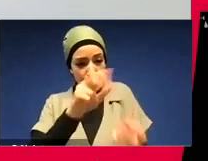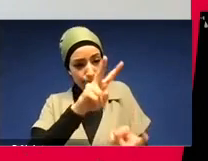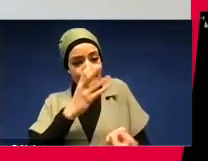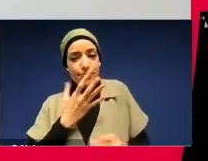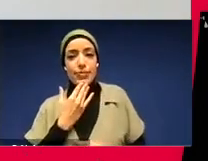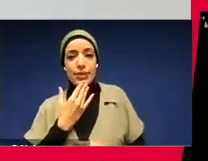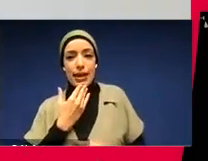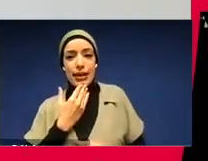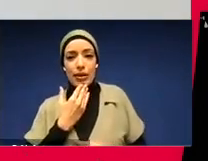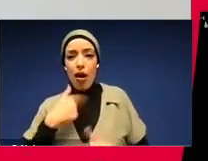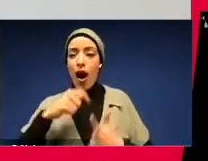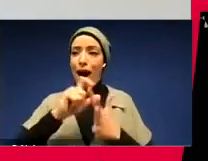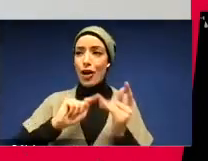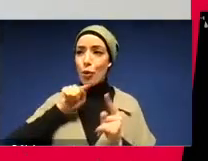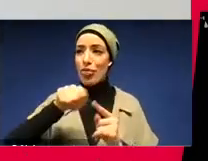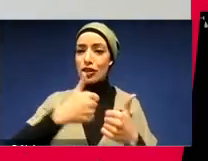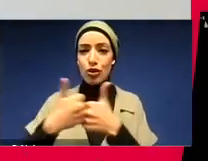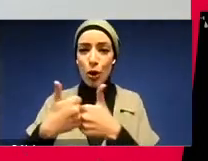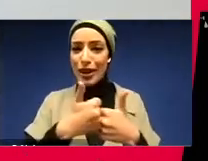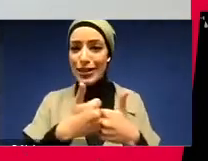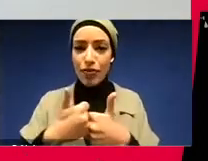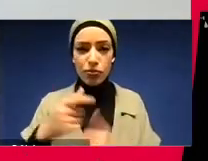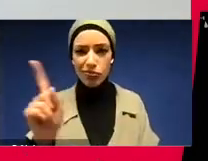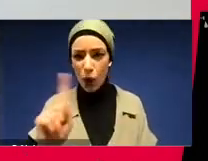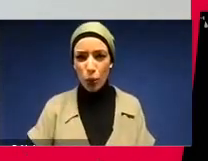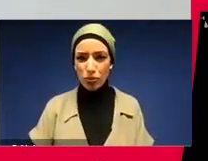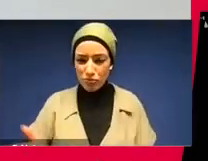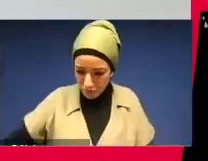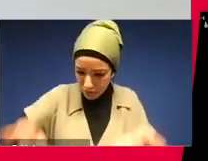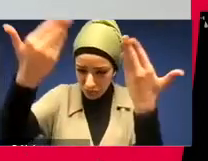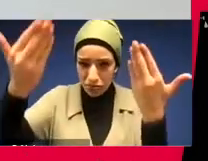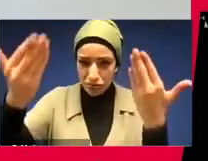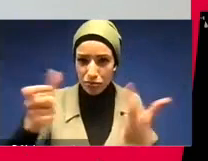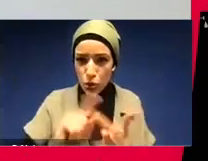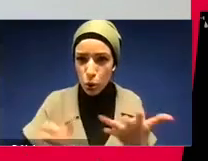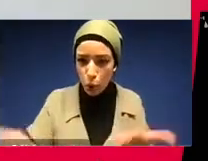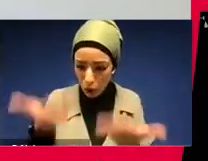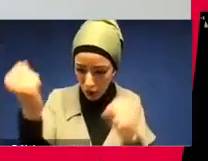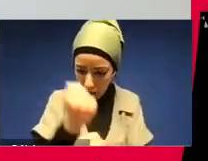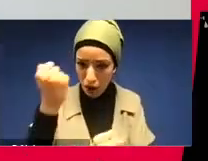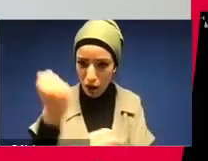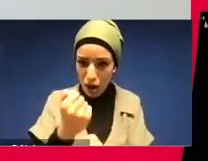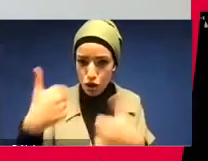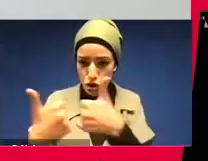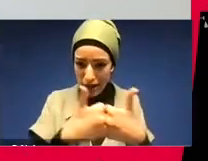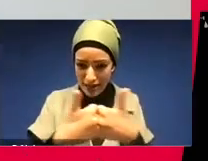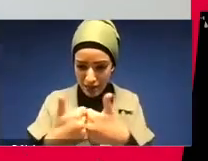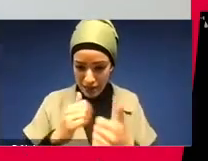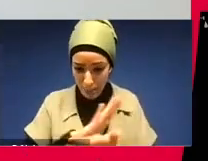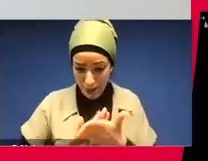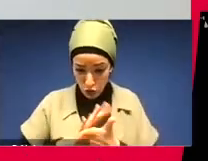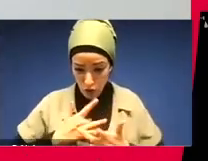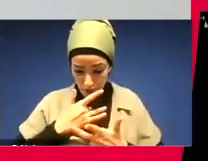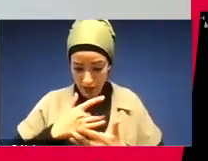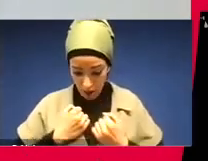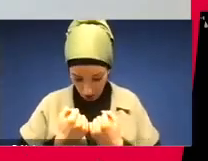in solidarity. No, you just do. You do. Solidarity is the act of getting uncomfortable. How many times have